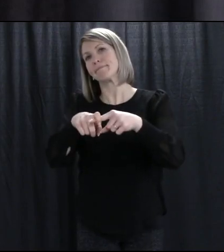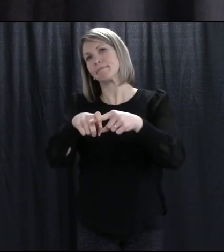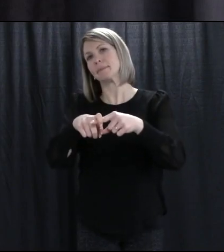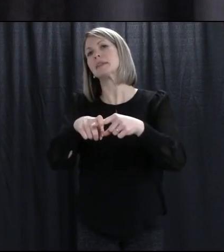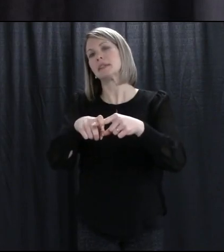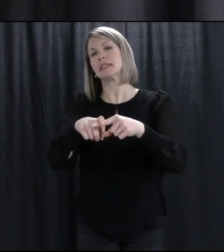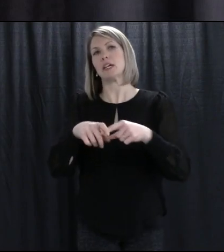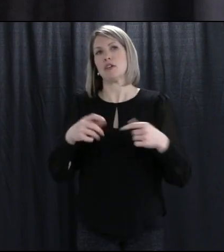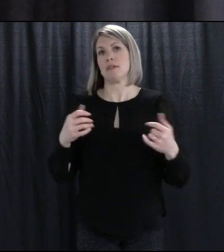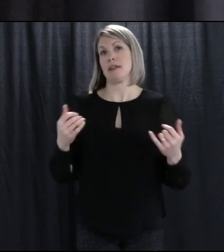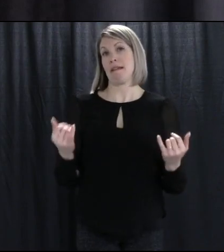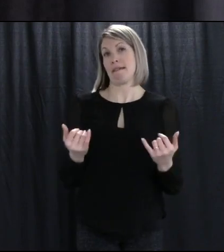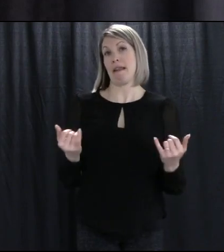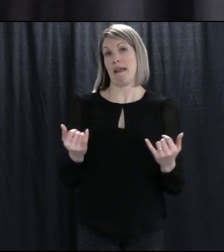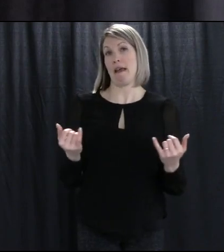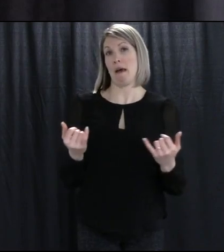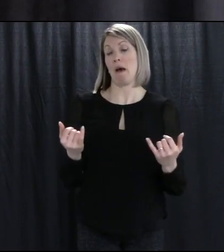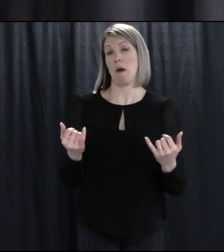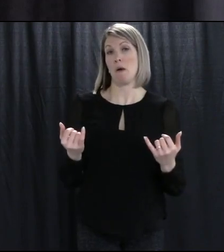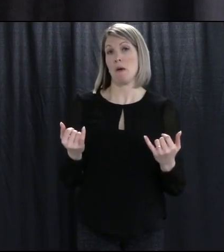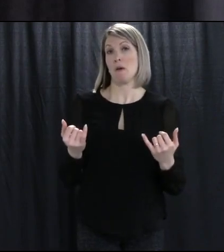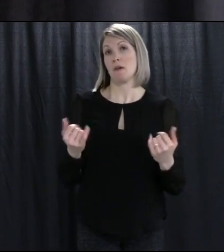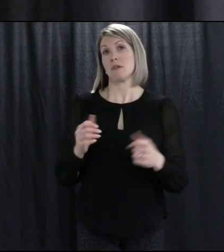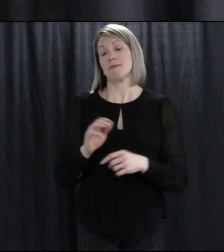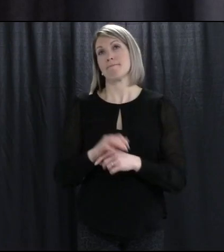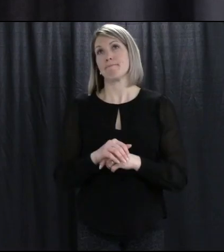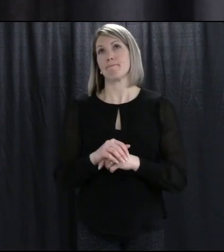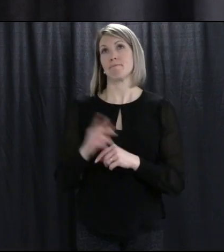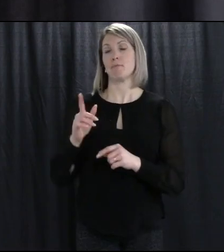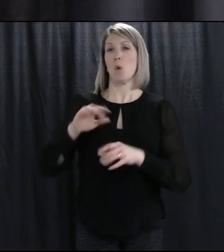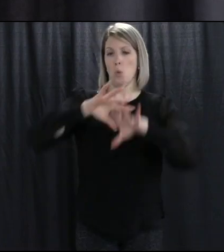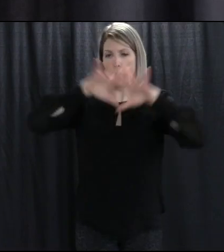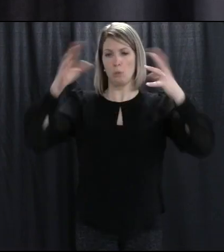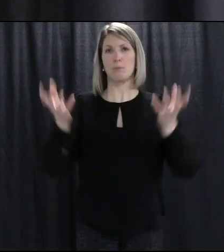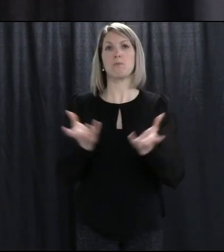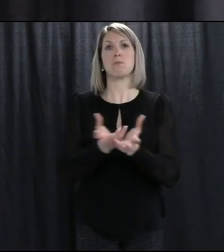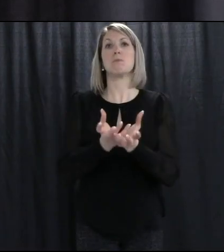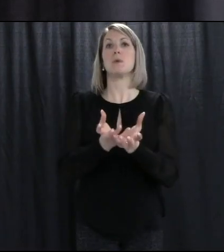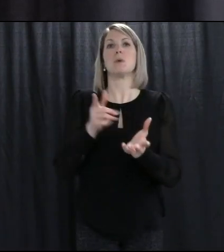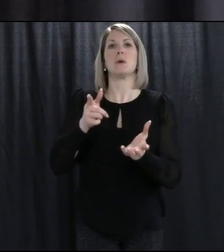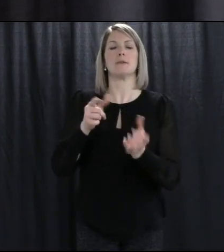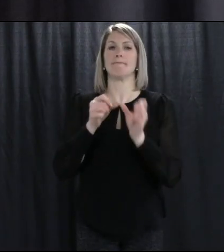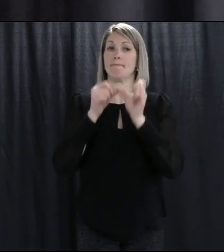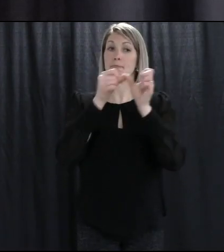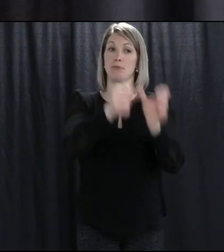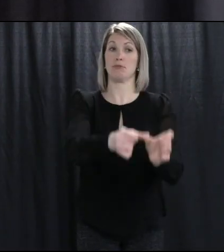2 weeks. I anticipate this order being, quite frankly, renewed multiple times.